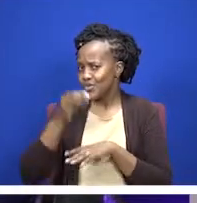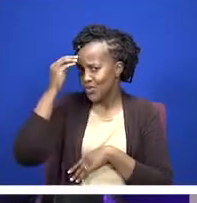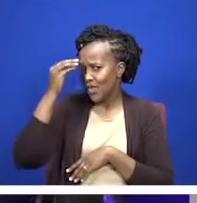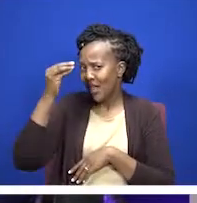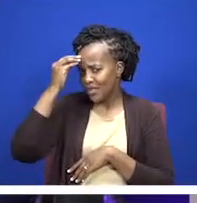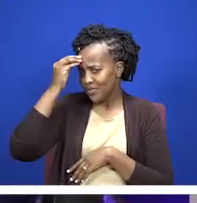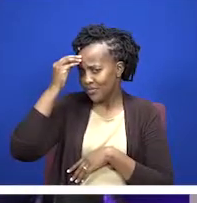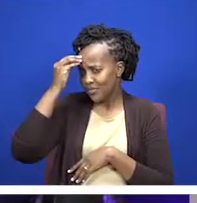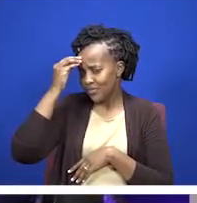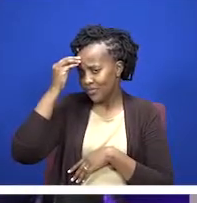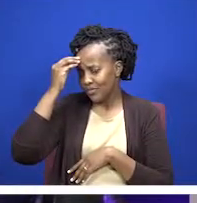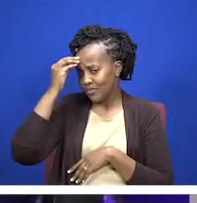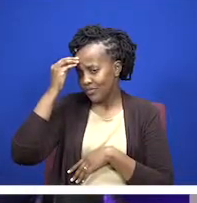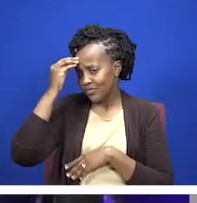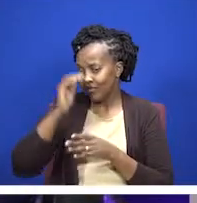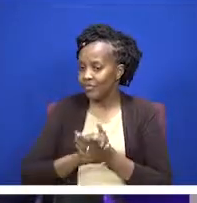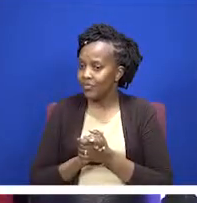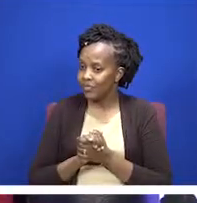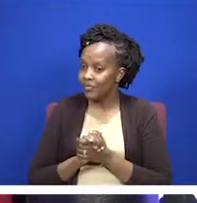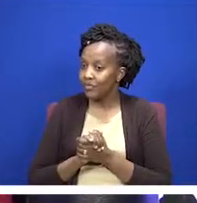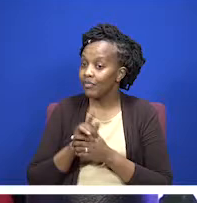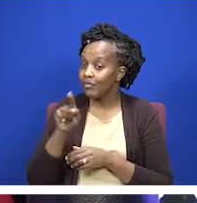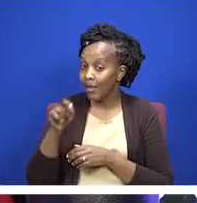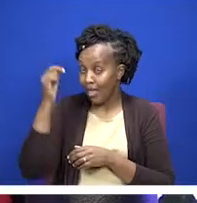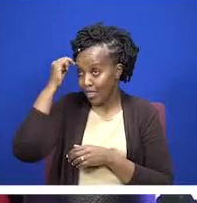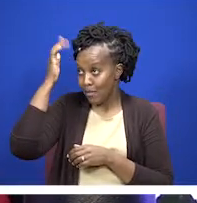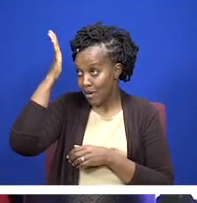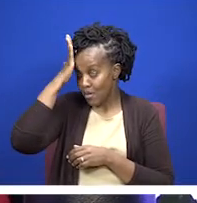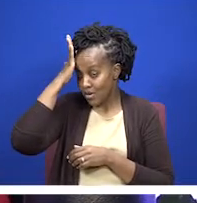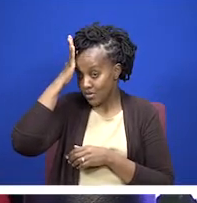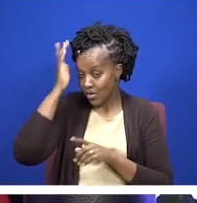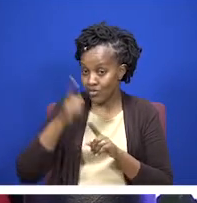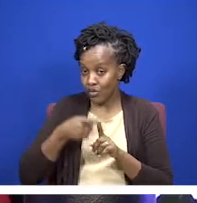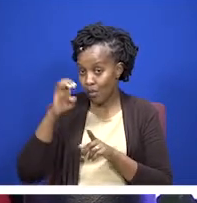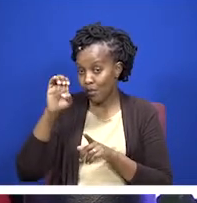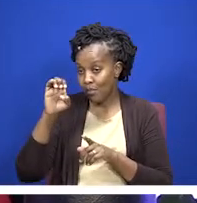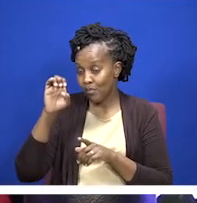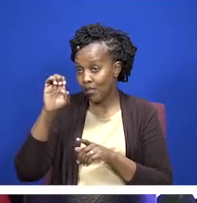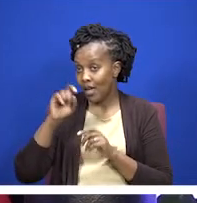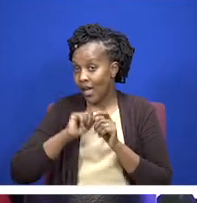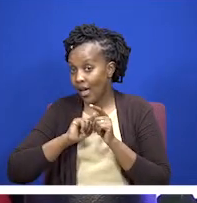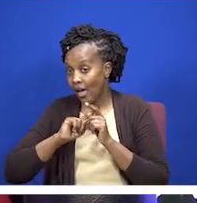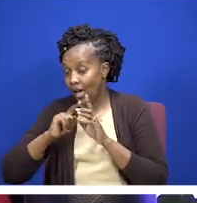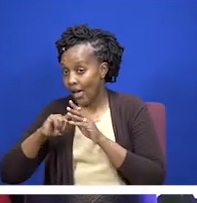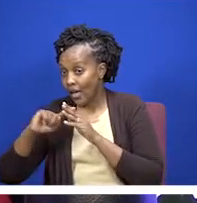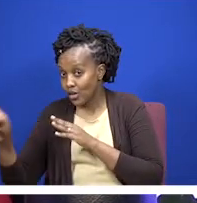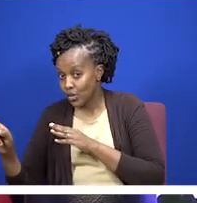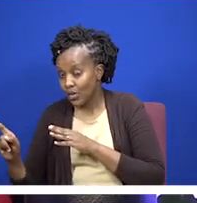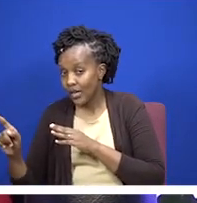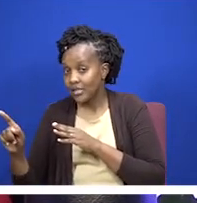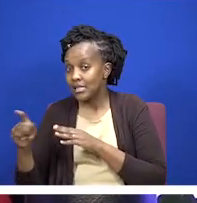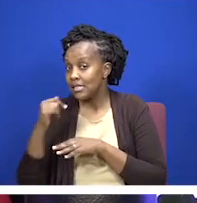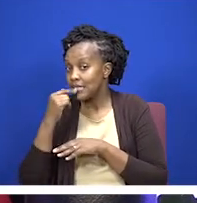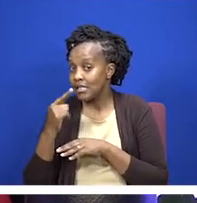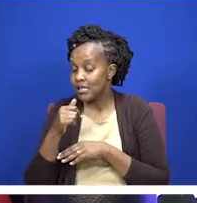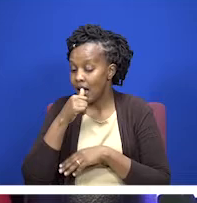through his mighty acts. Yes. And the memory verse was from Exodus chapter 3 verse 14. And it said, I am